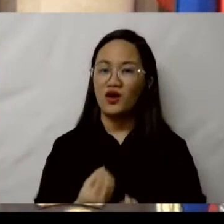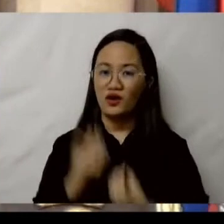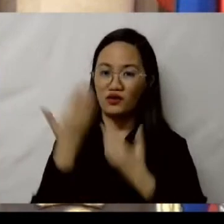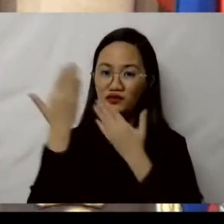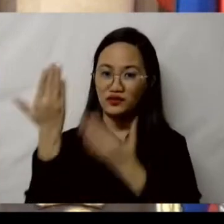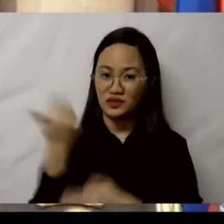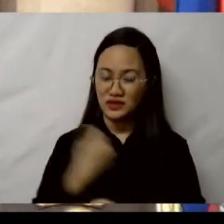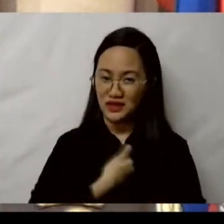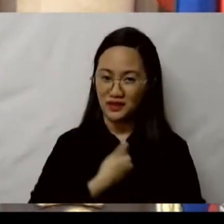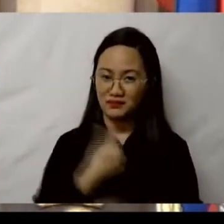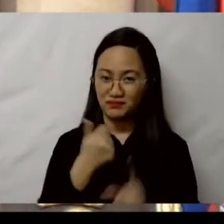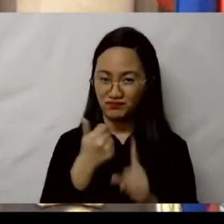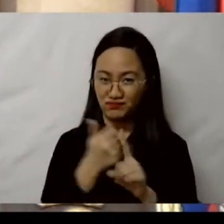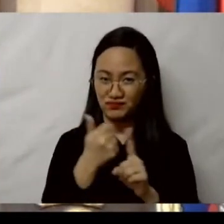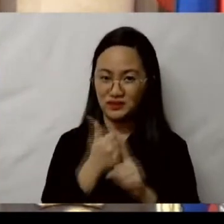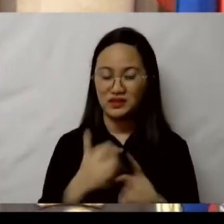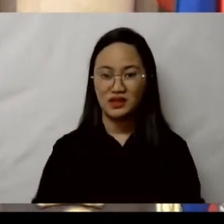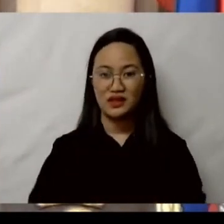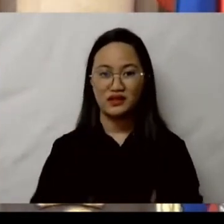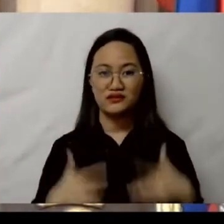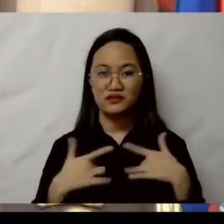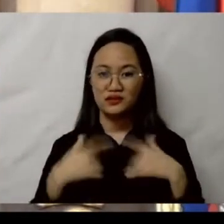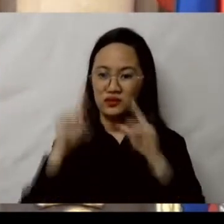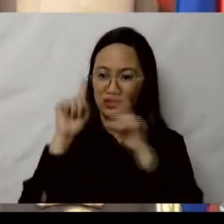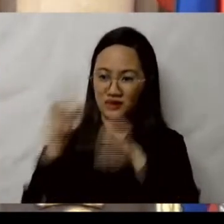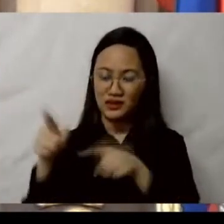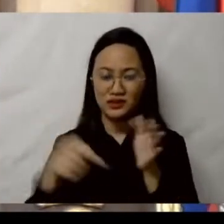attend a single Mass. A single Mass.